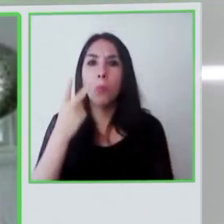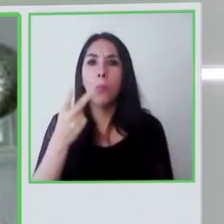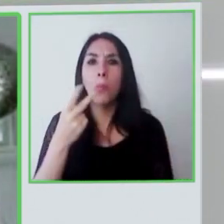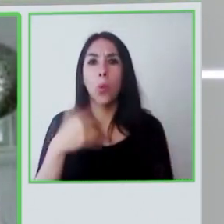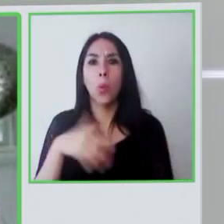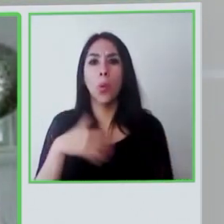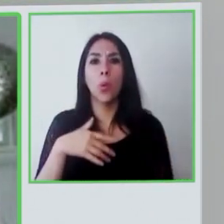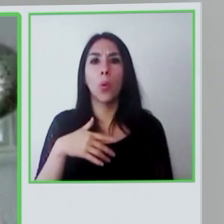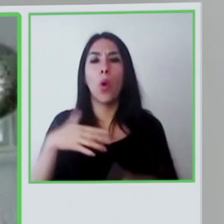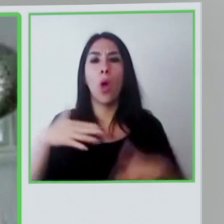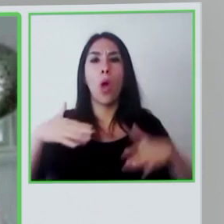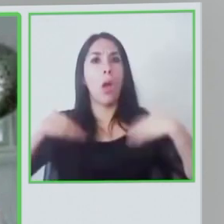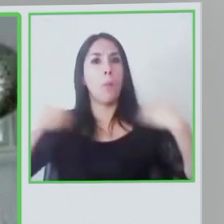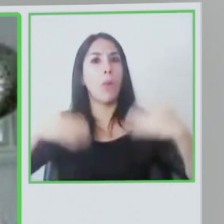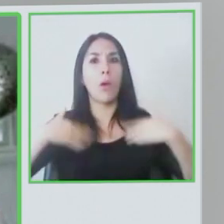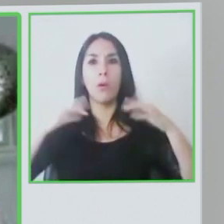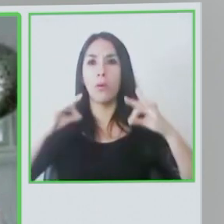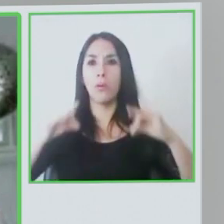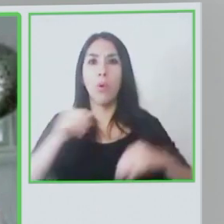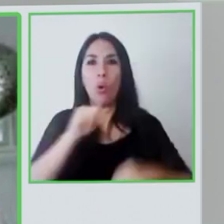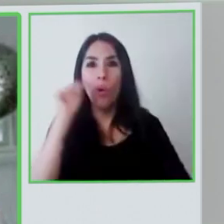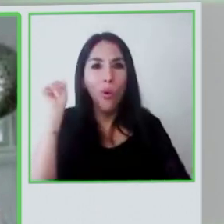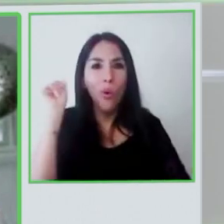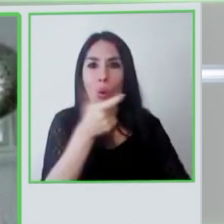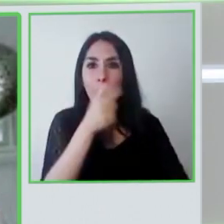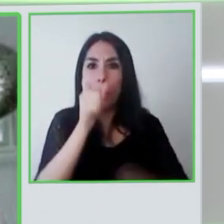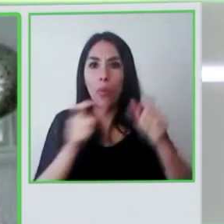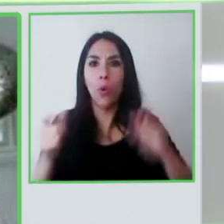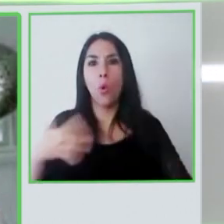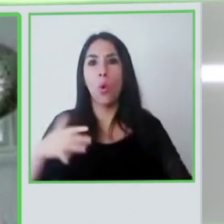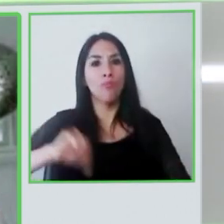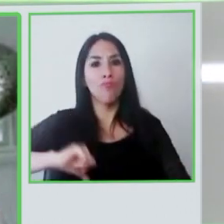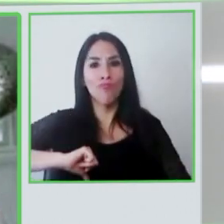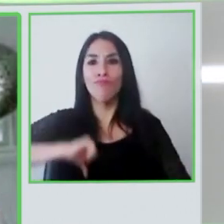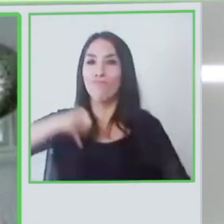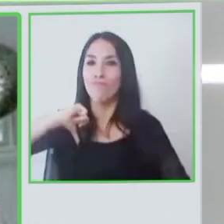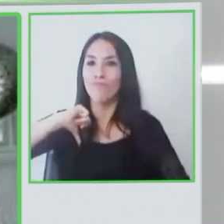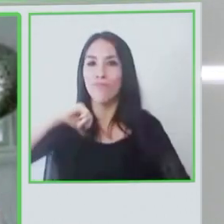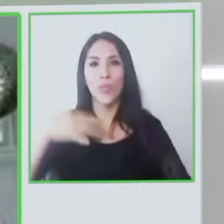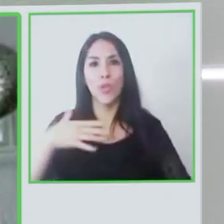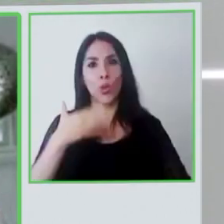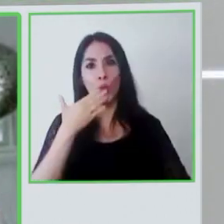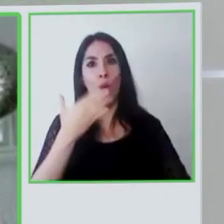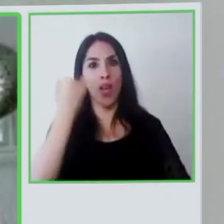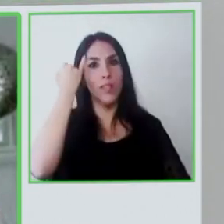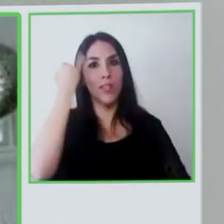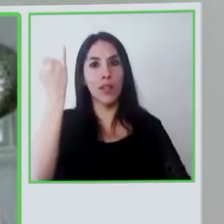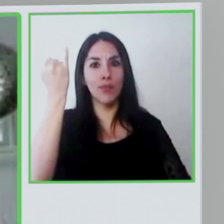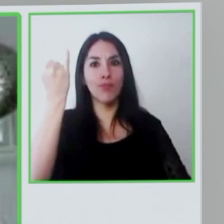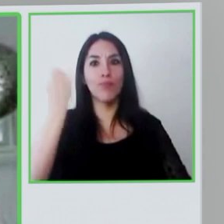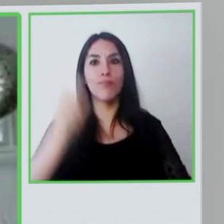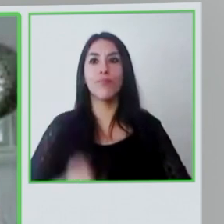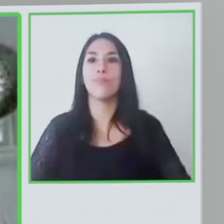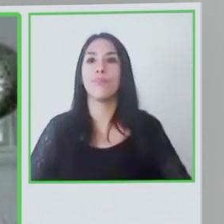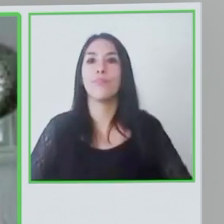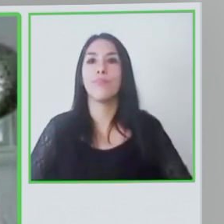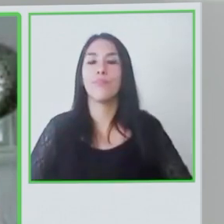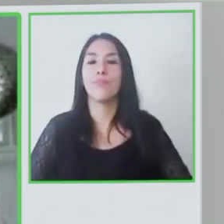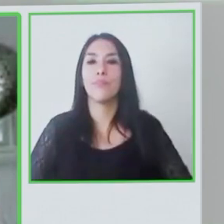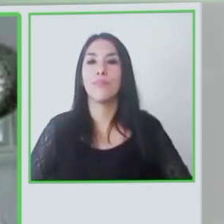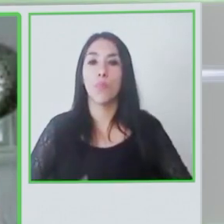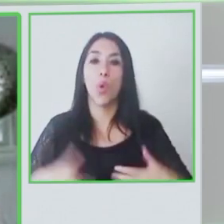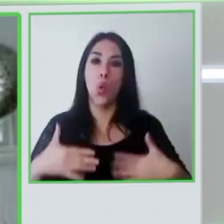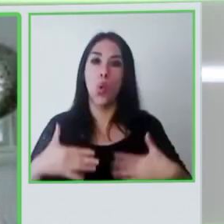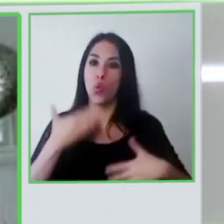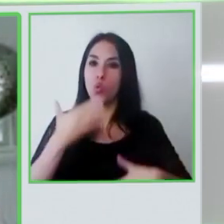about it. Everyone in the business were really proud of this initiative. It was a campaign that resulted quite